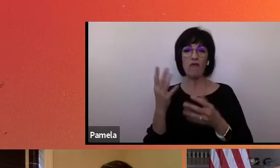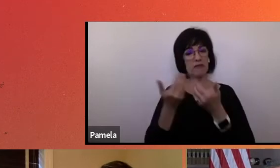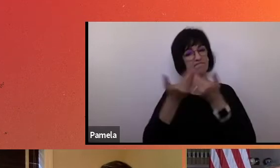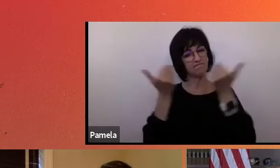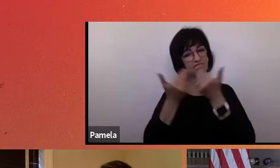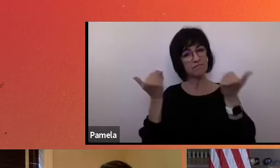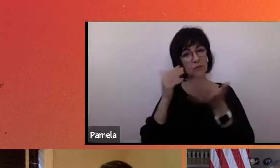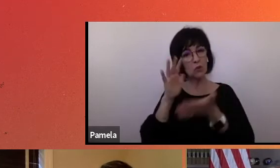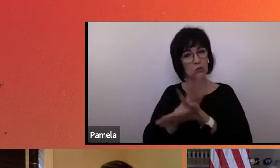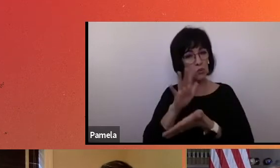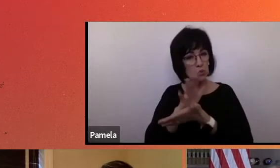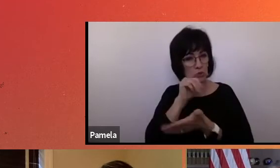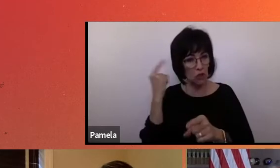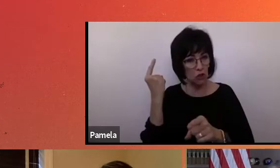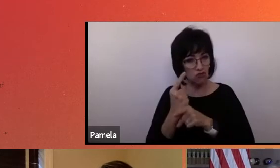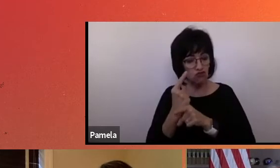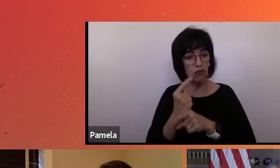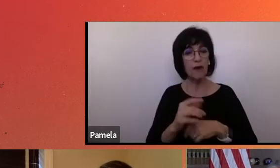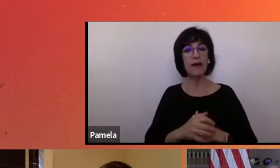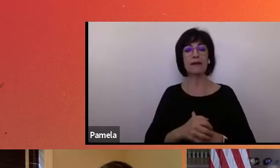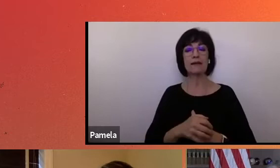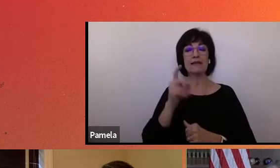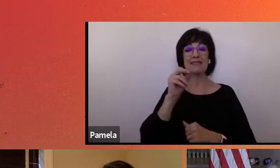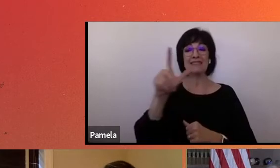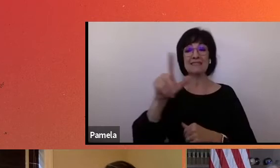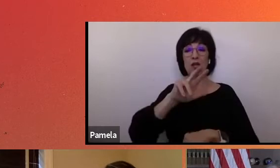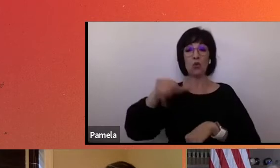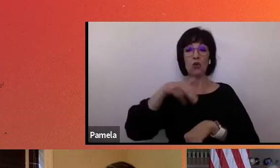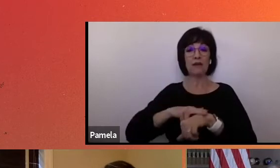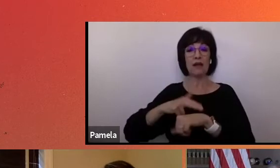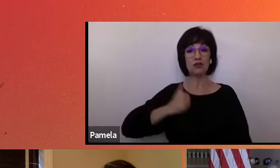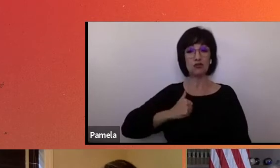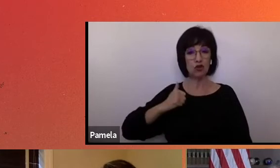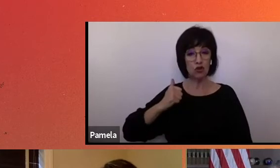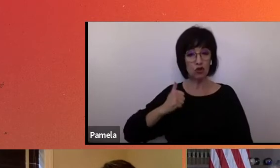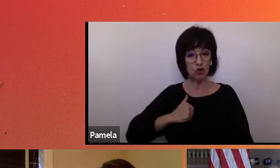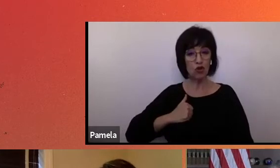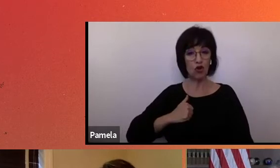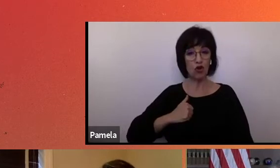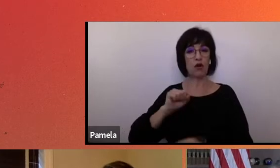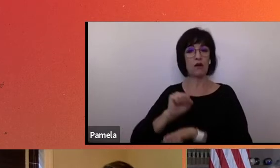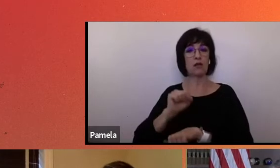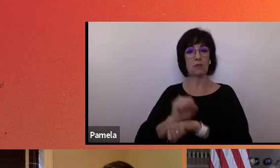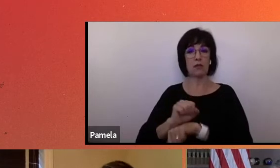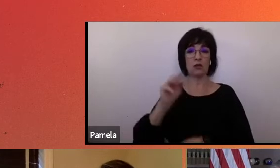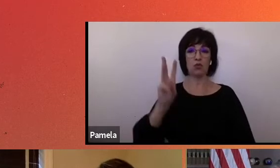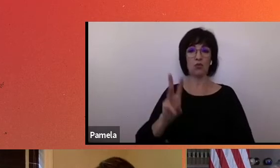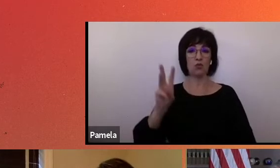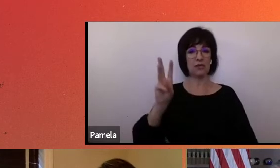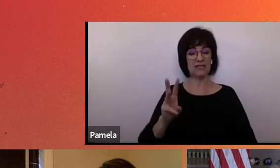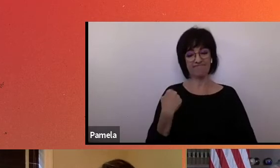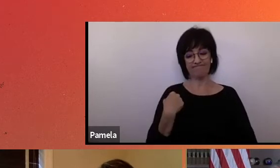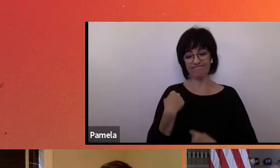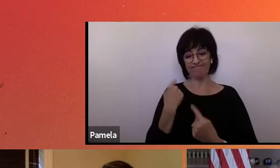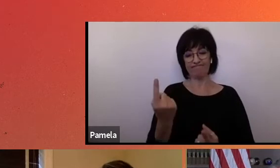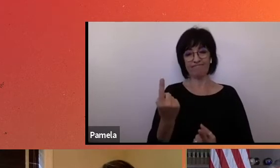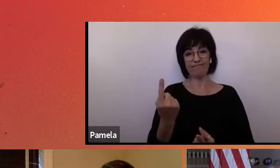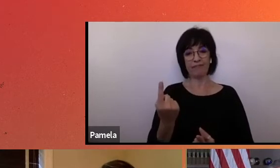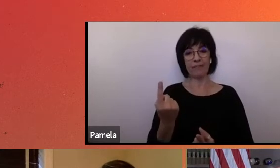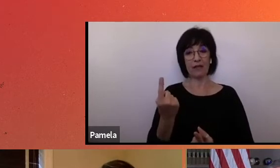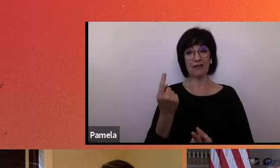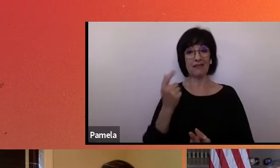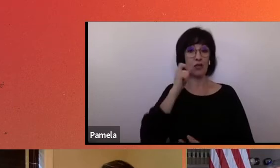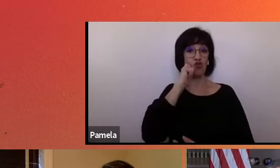1968 National Guard occupation of Wilmington, which has been recalled in the last couple of weeks of the racial of